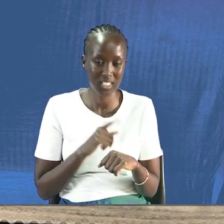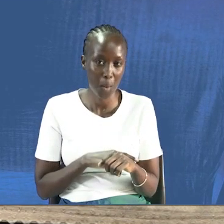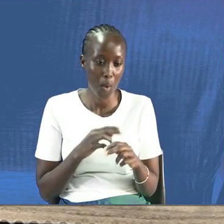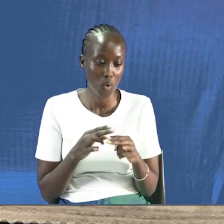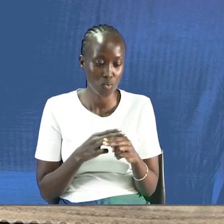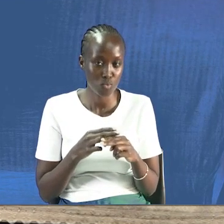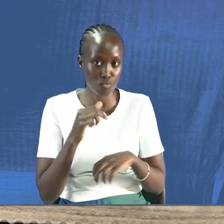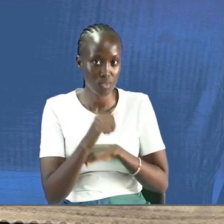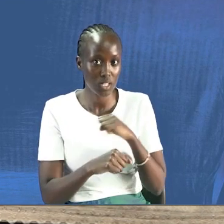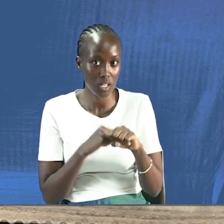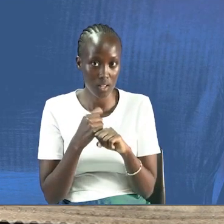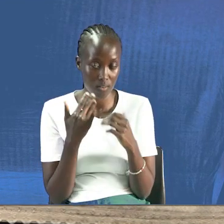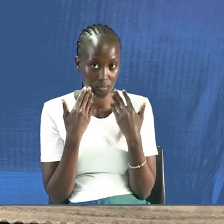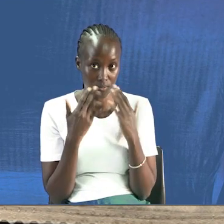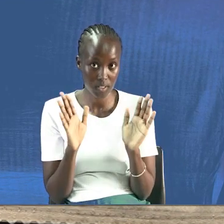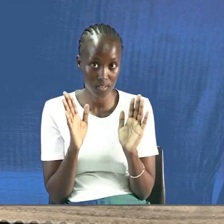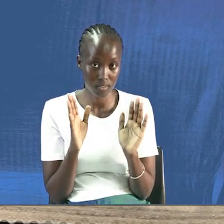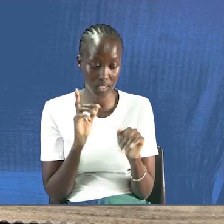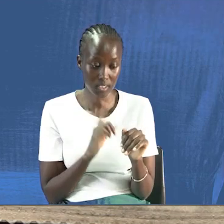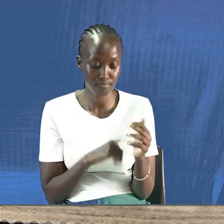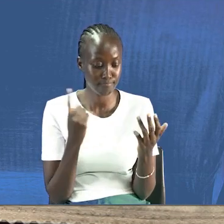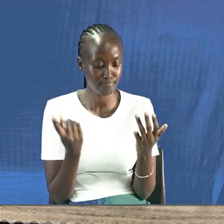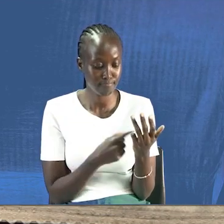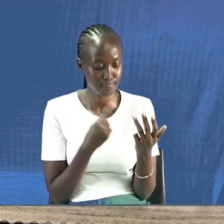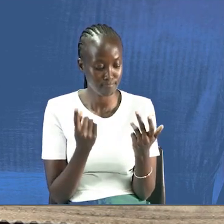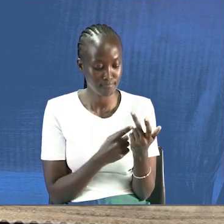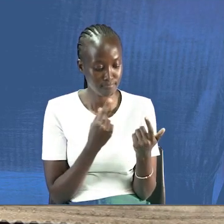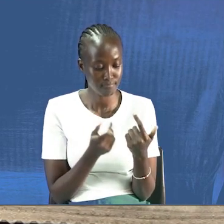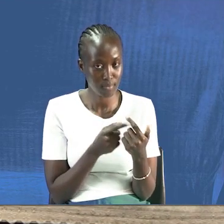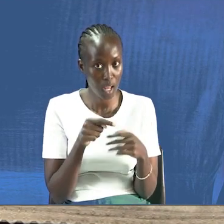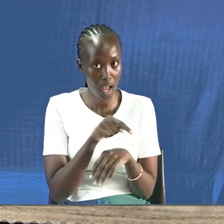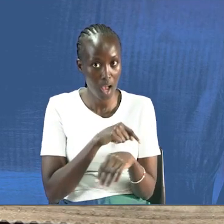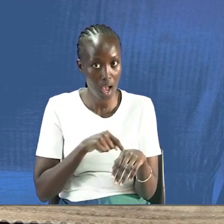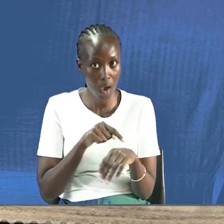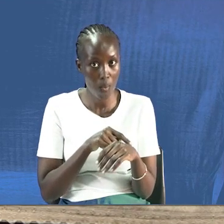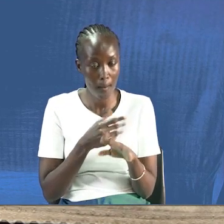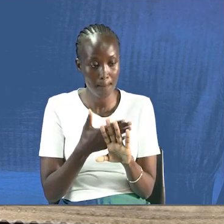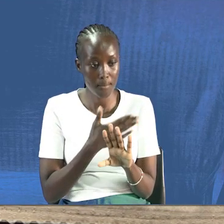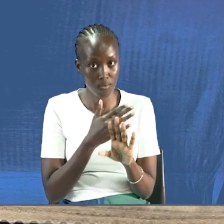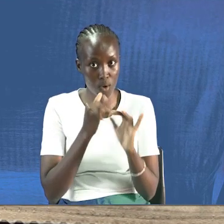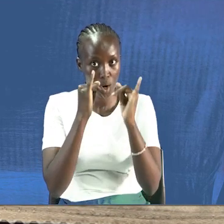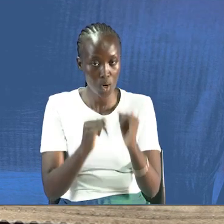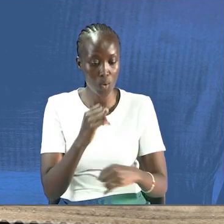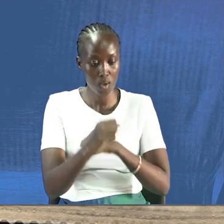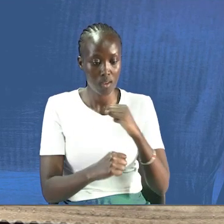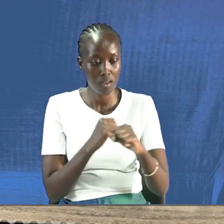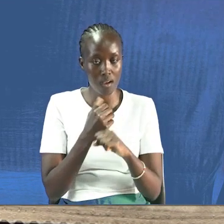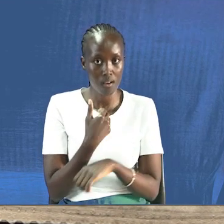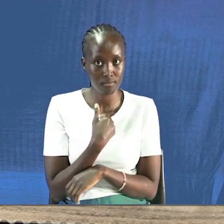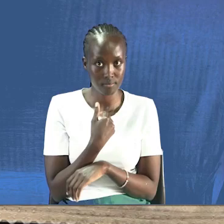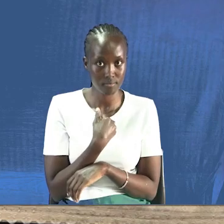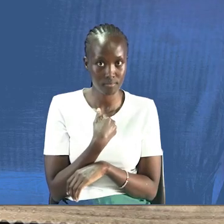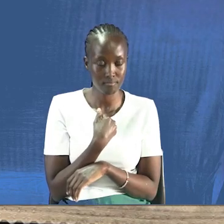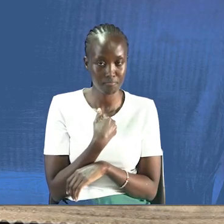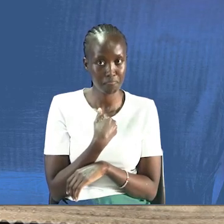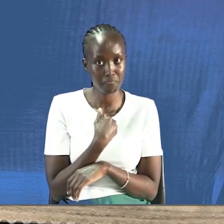of the year, as we count hours to New Year, as we count hours,